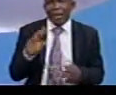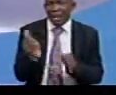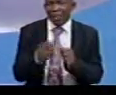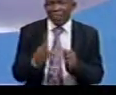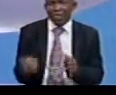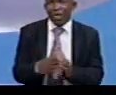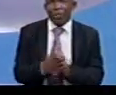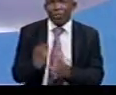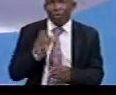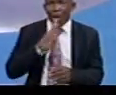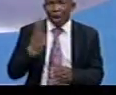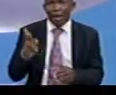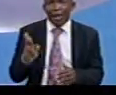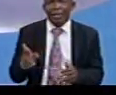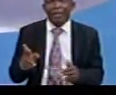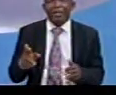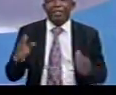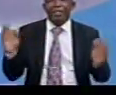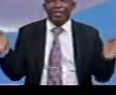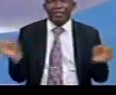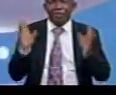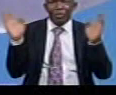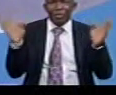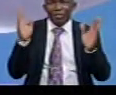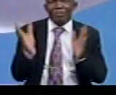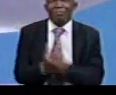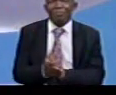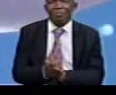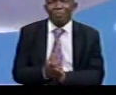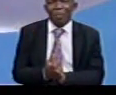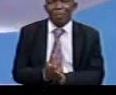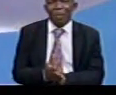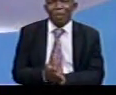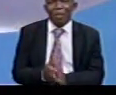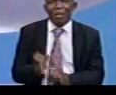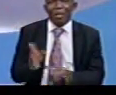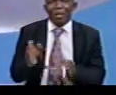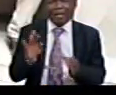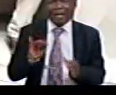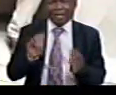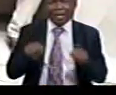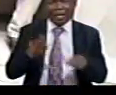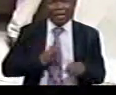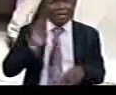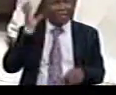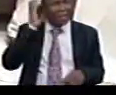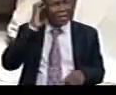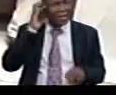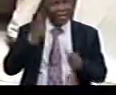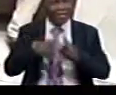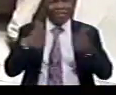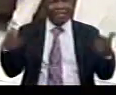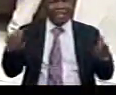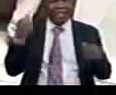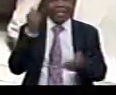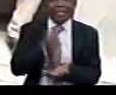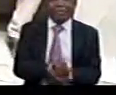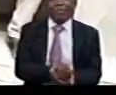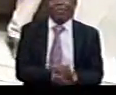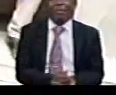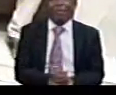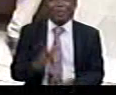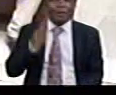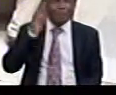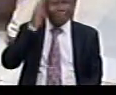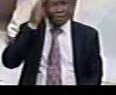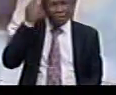we are celebrating the goodness of the Lord for these 2 years. Can I hear a bigger amen? the reasons why